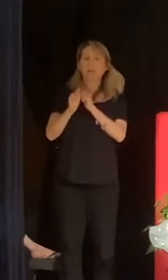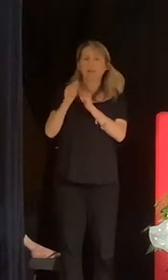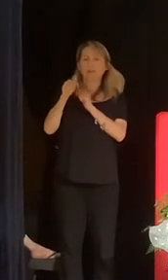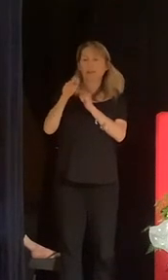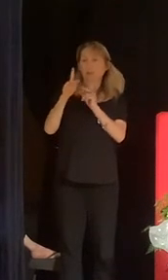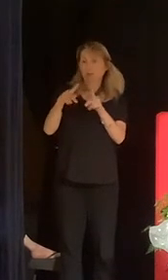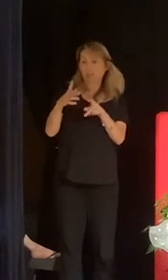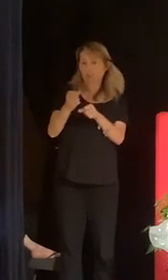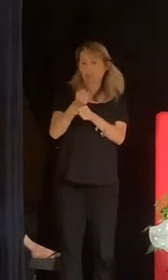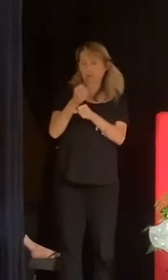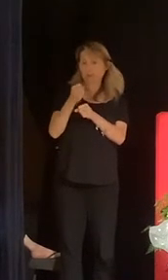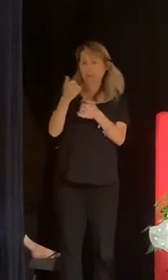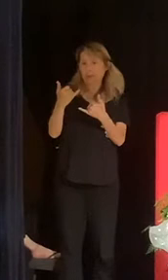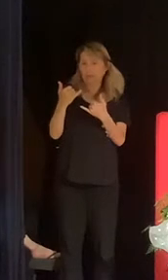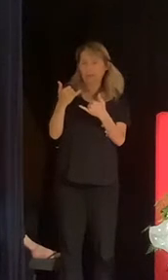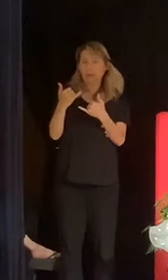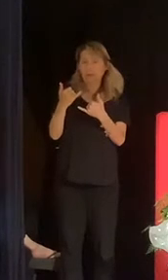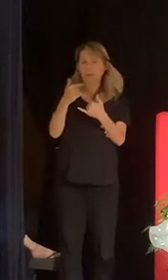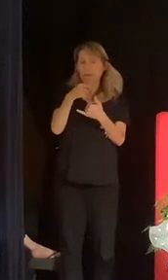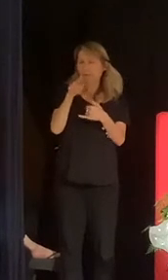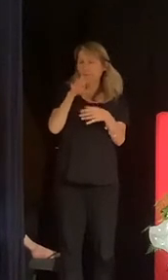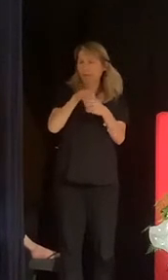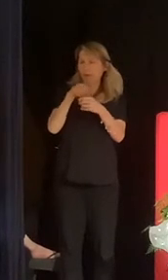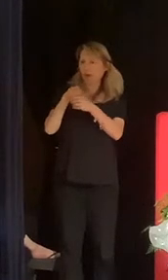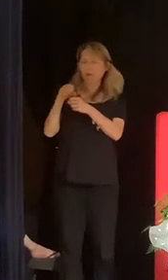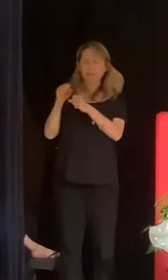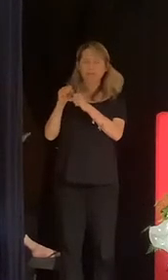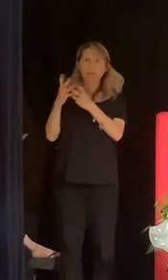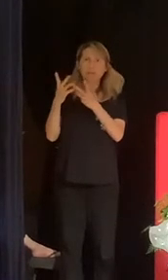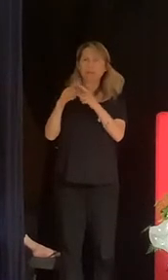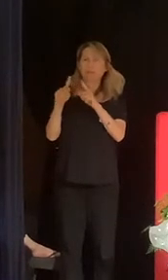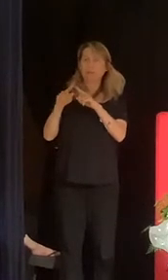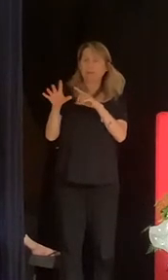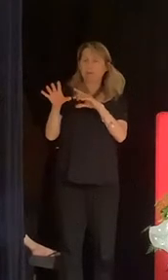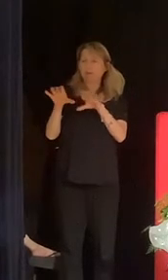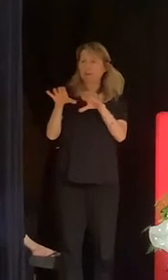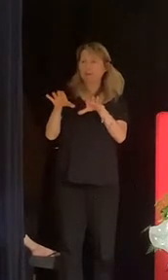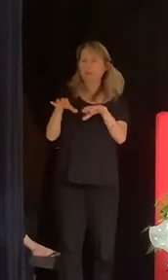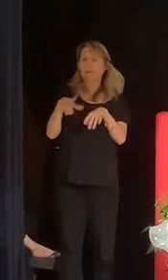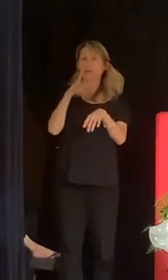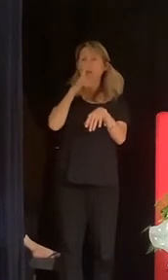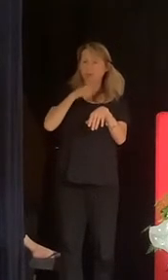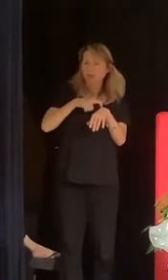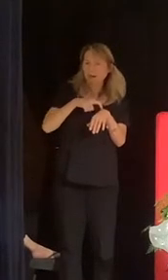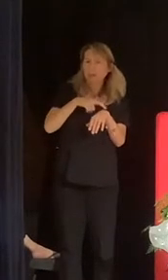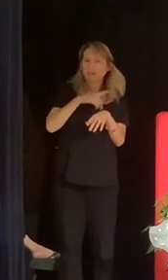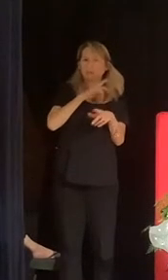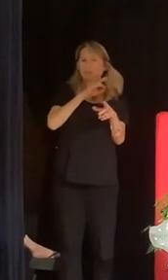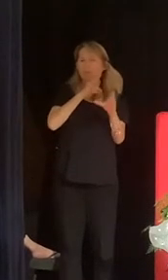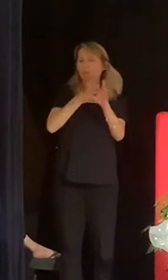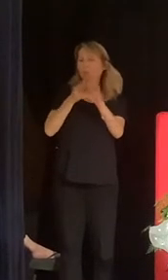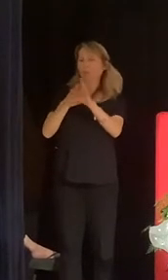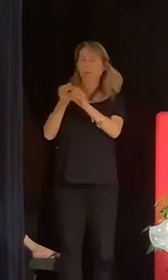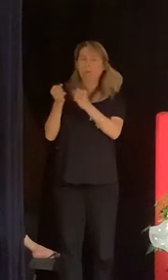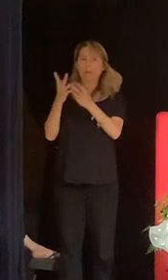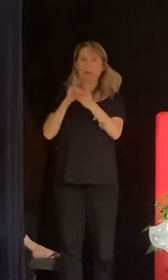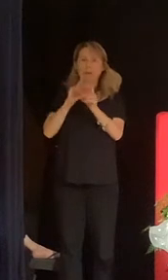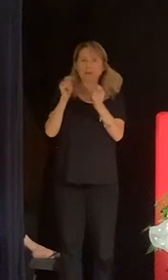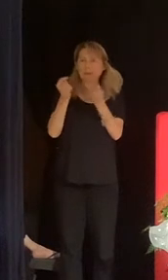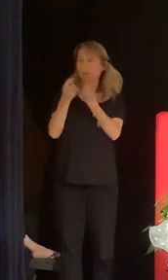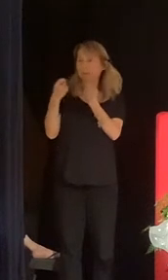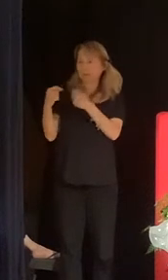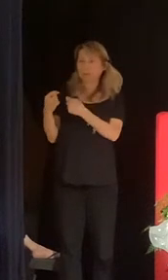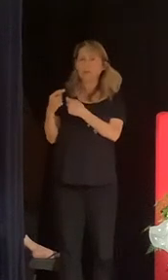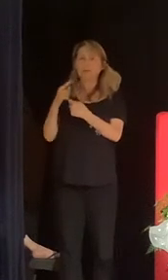has participated in many school intramurals and sports teams, and has shown a deep love